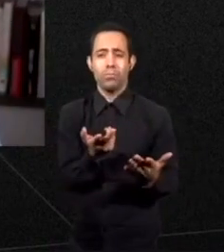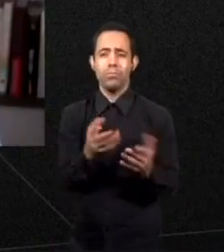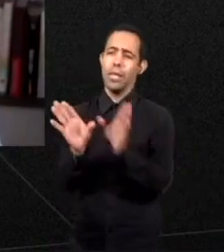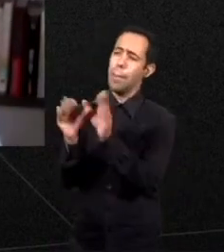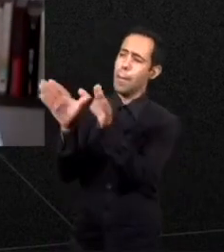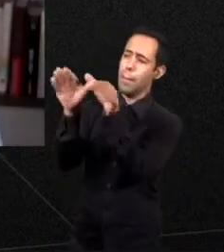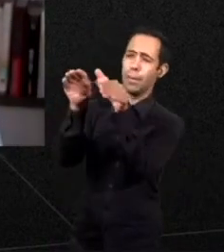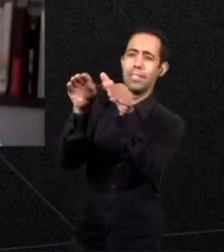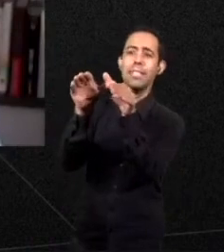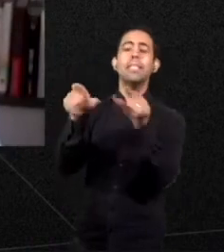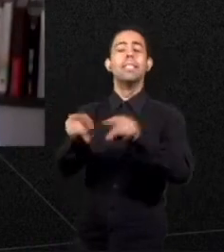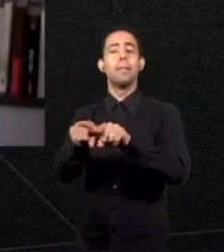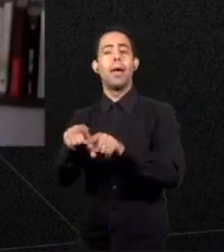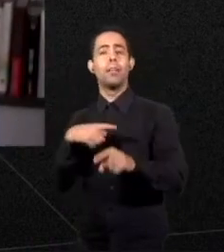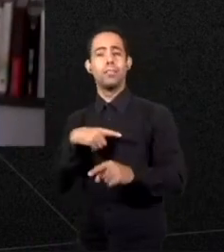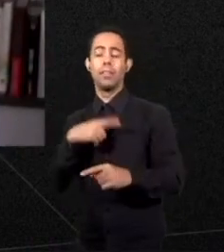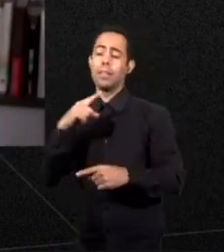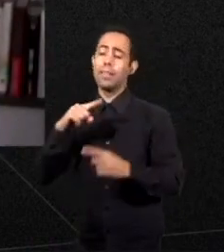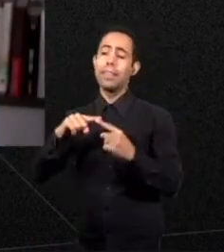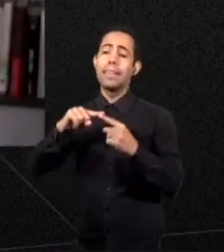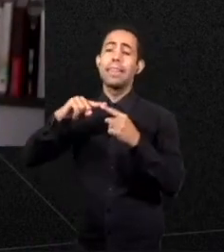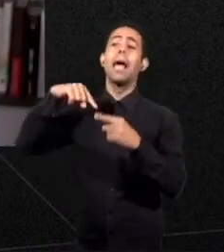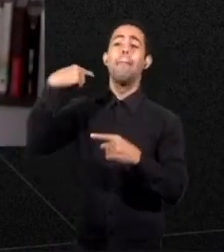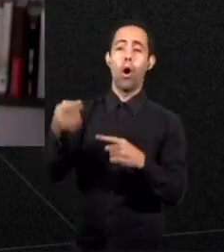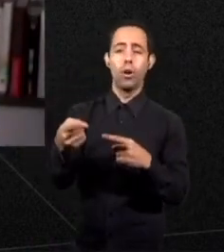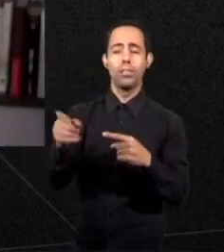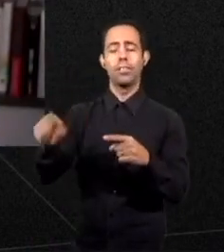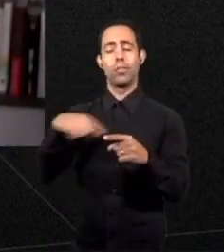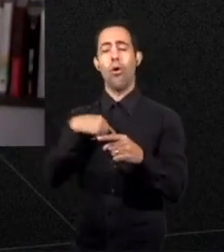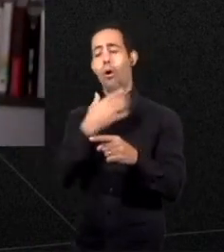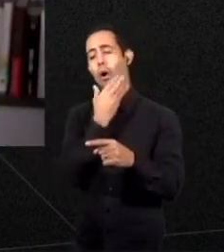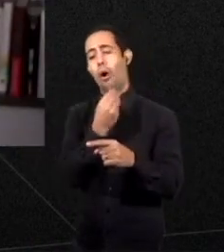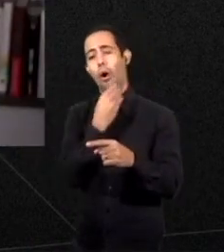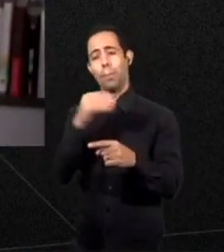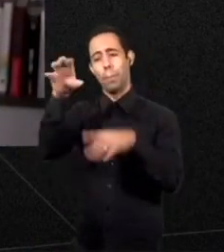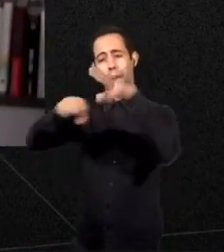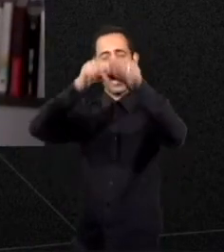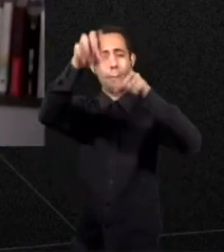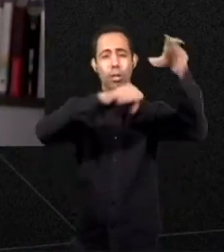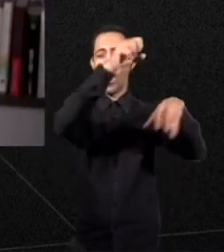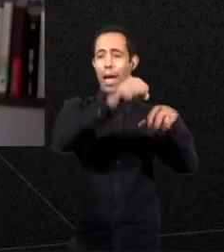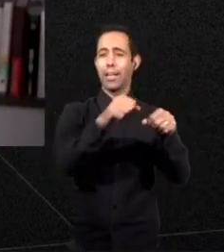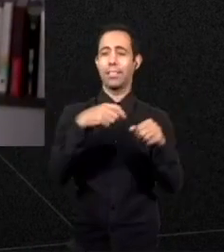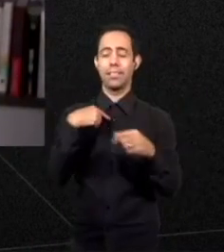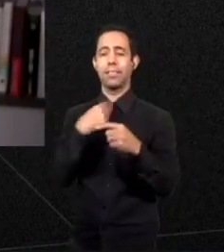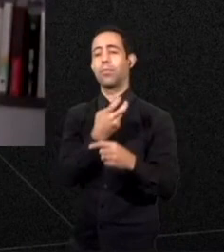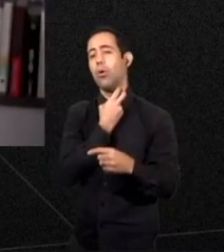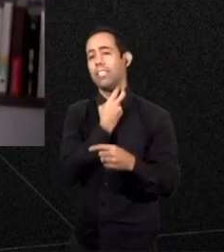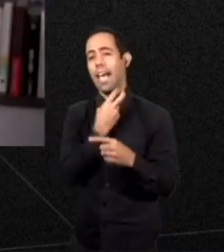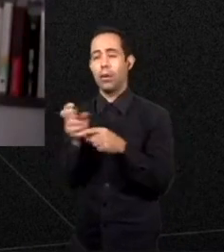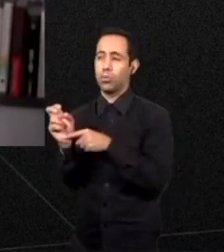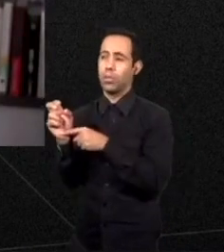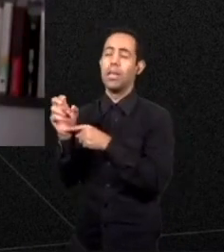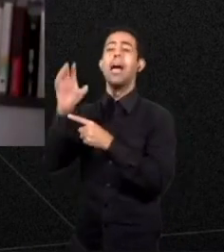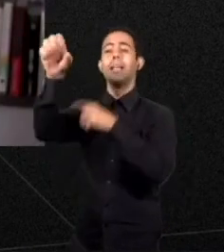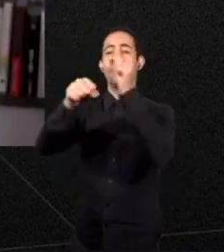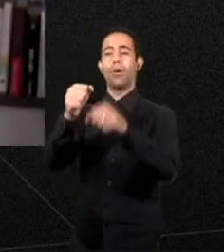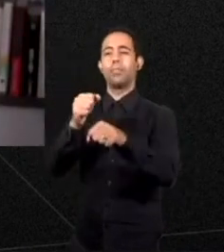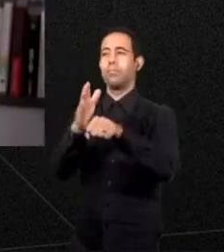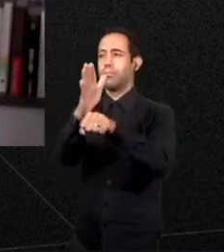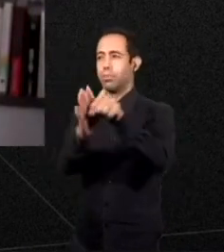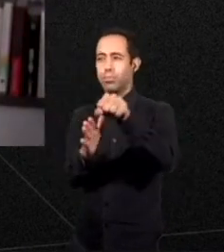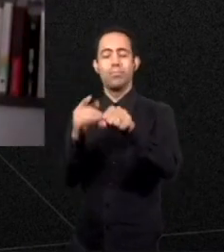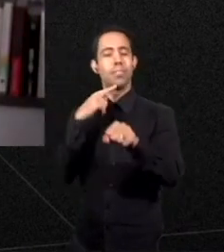capture them and sell them in markets and so forth that there is a greater chance of infection. And then when one human gets